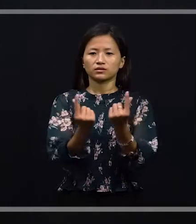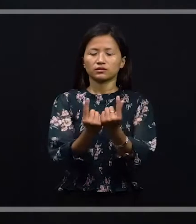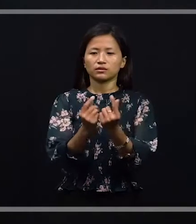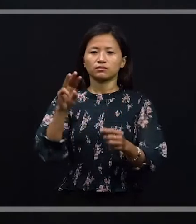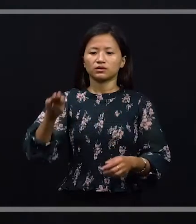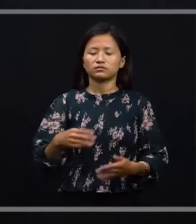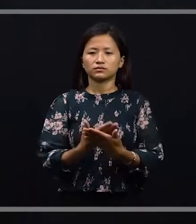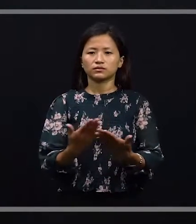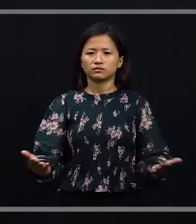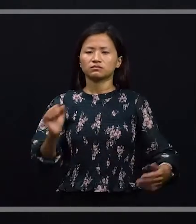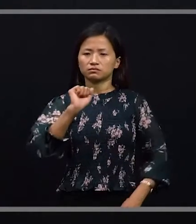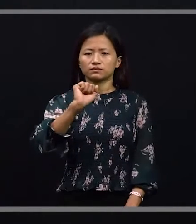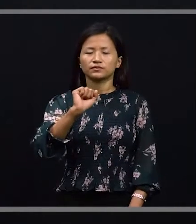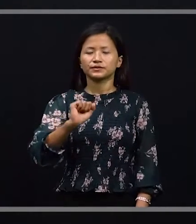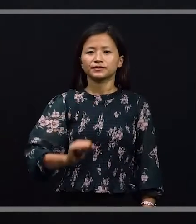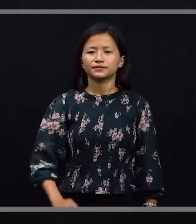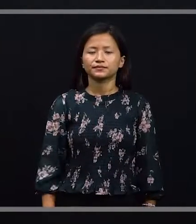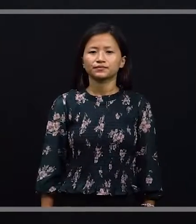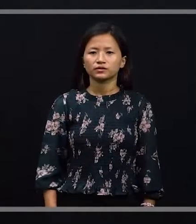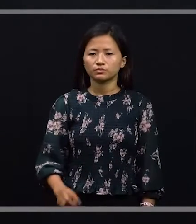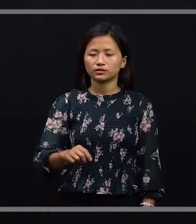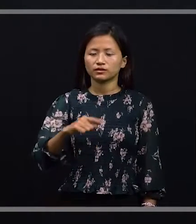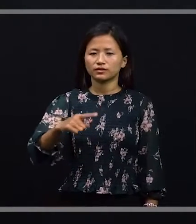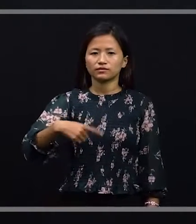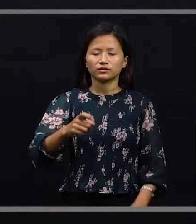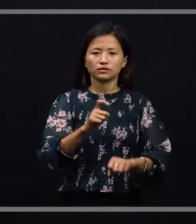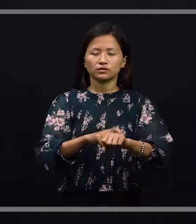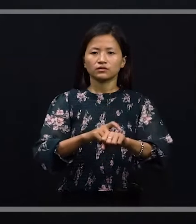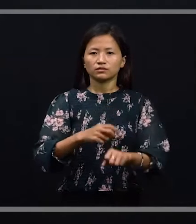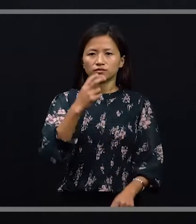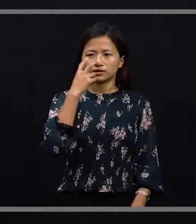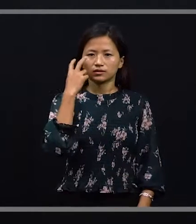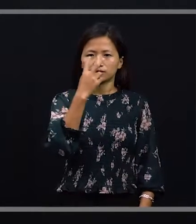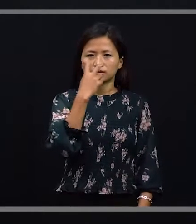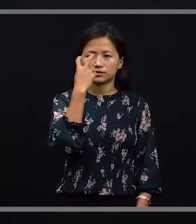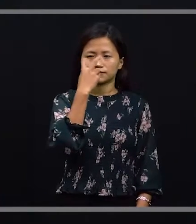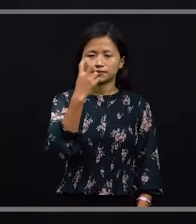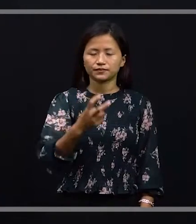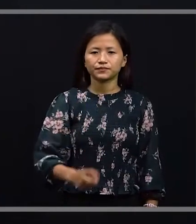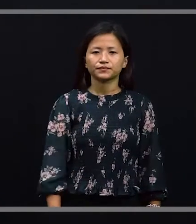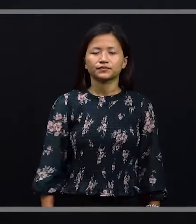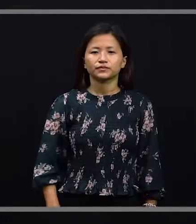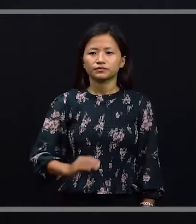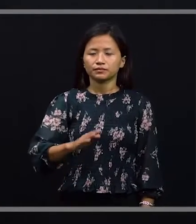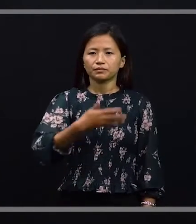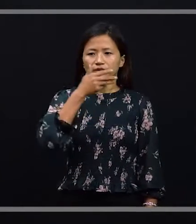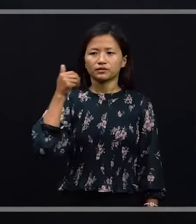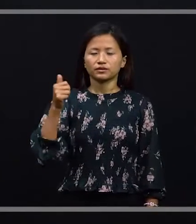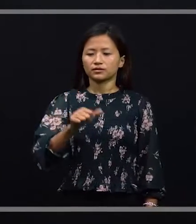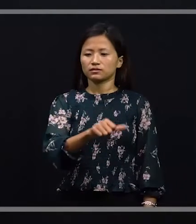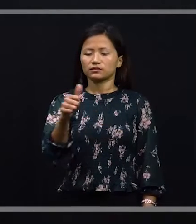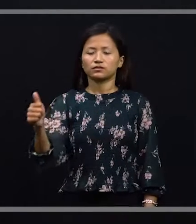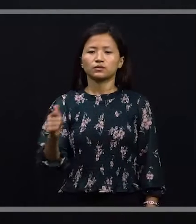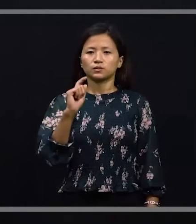were so many divisions. Again, under the caste system there were so many sub castes, okay, known as jatis. Some of